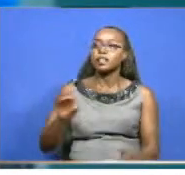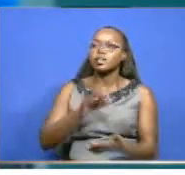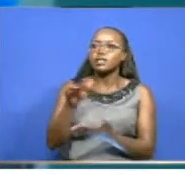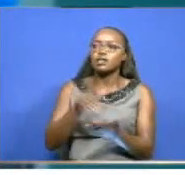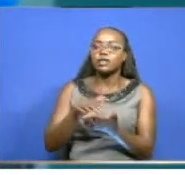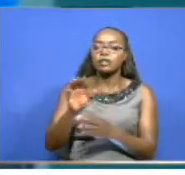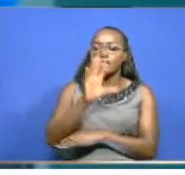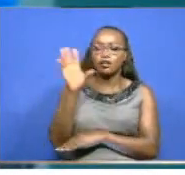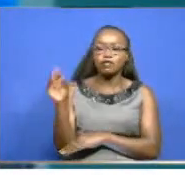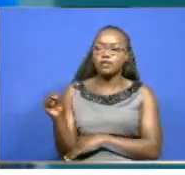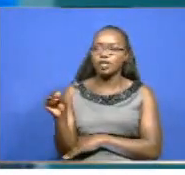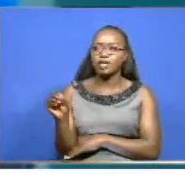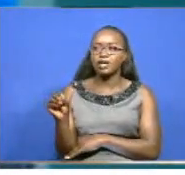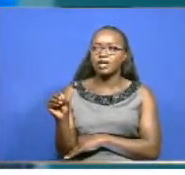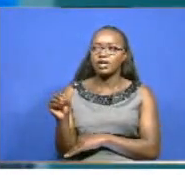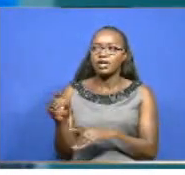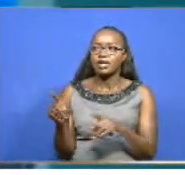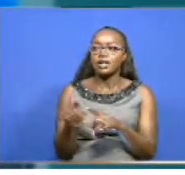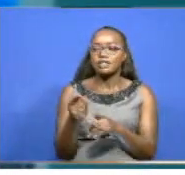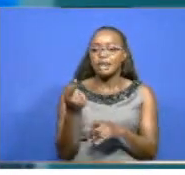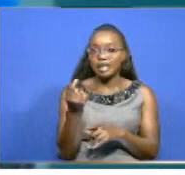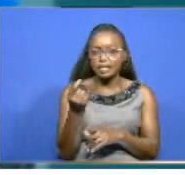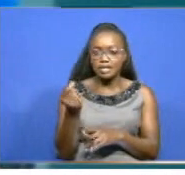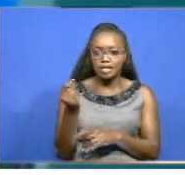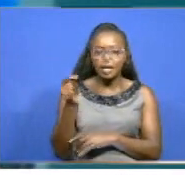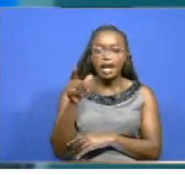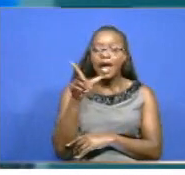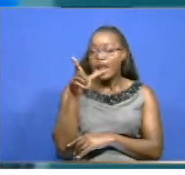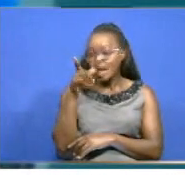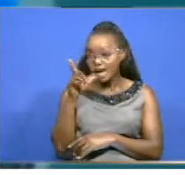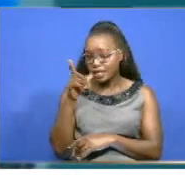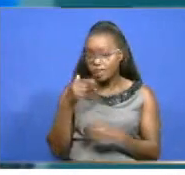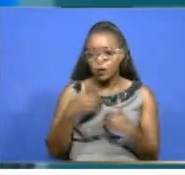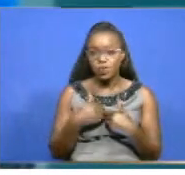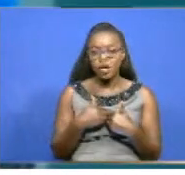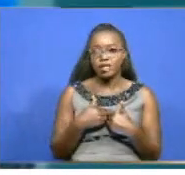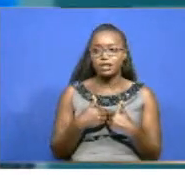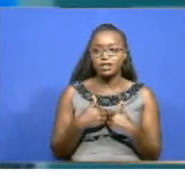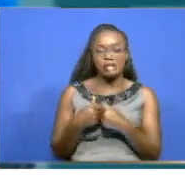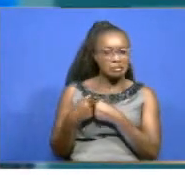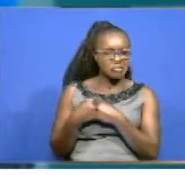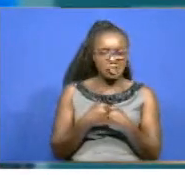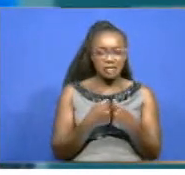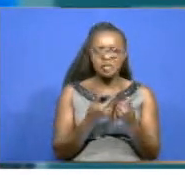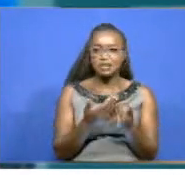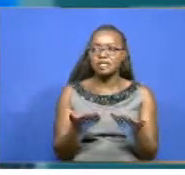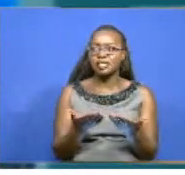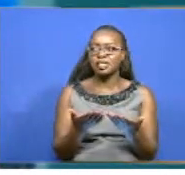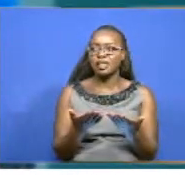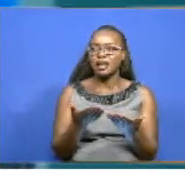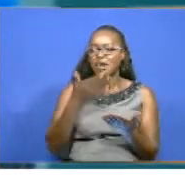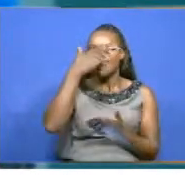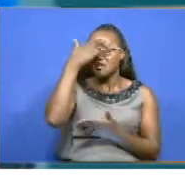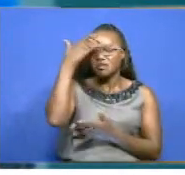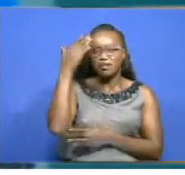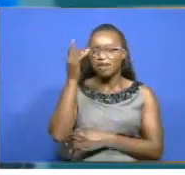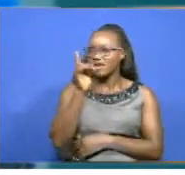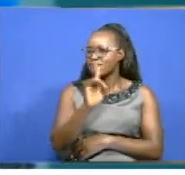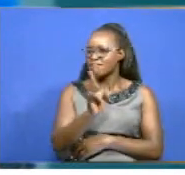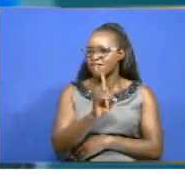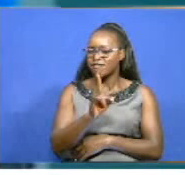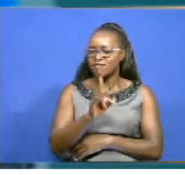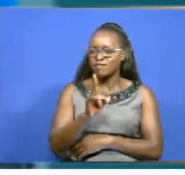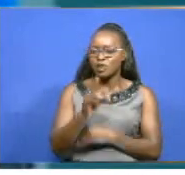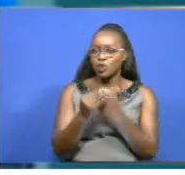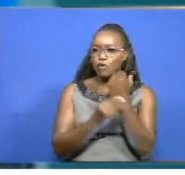it as the, you know, the little London that we have. There has been those challenges. So we don't need to forget that